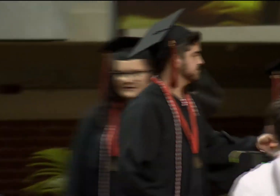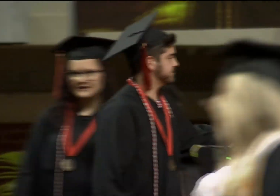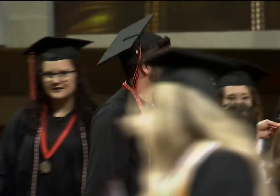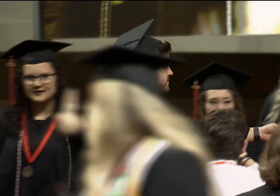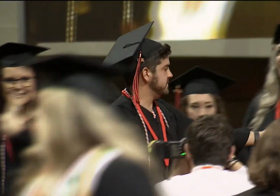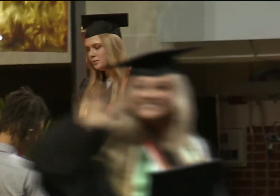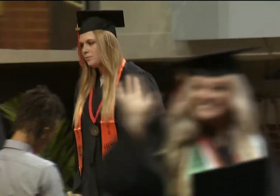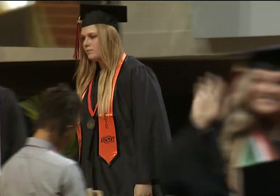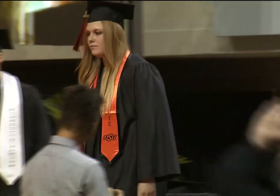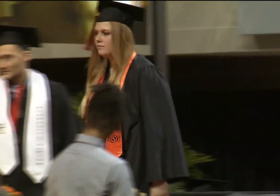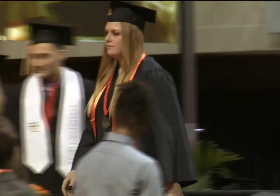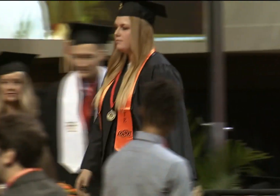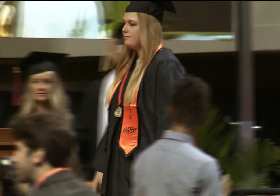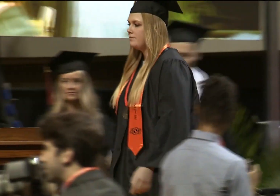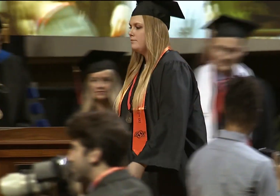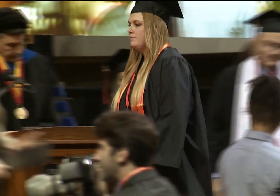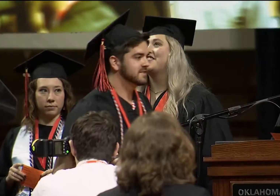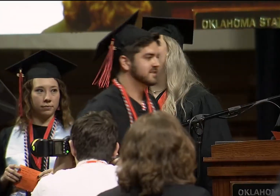Baylor Nelson.